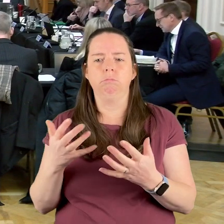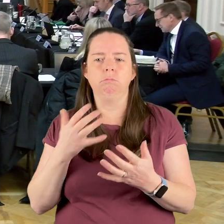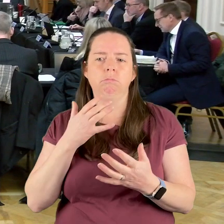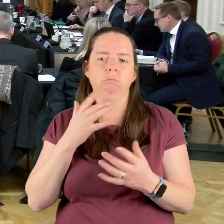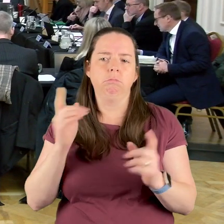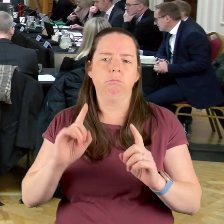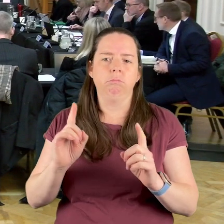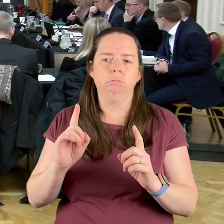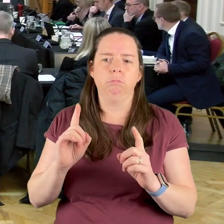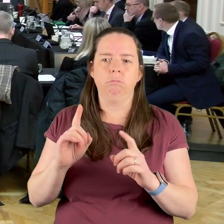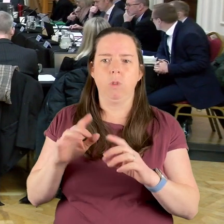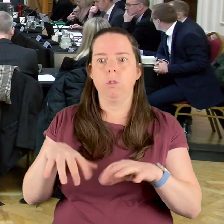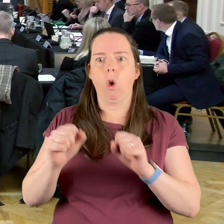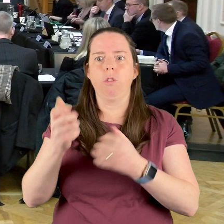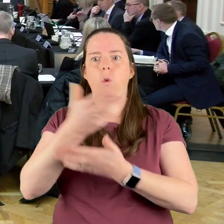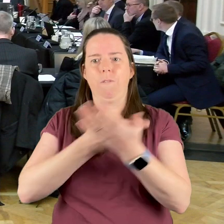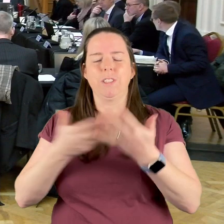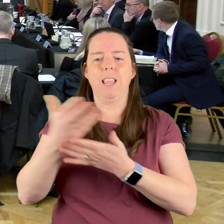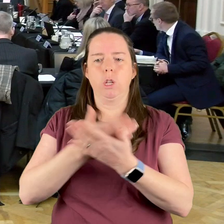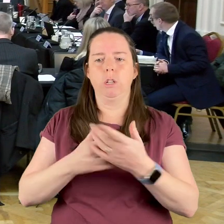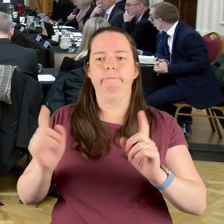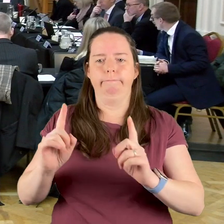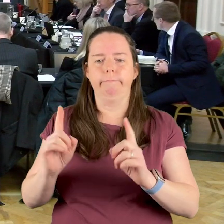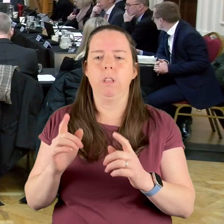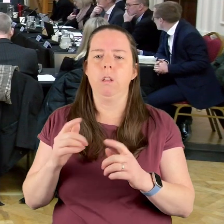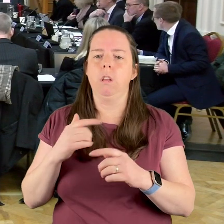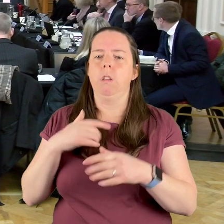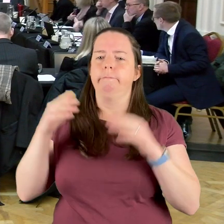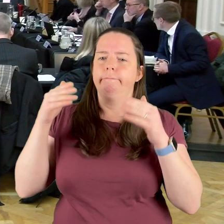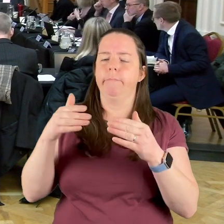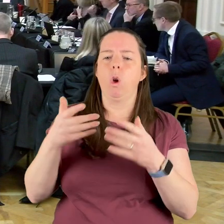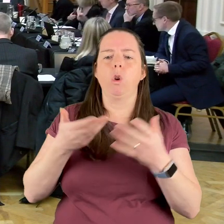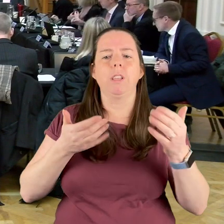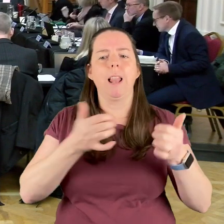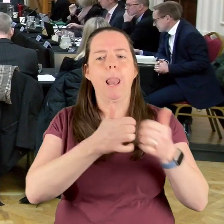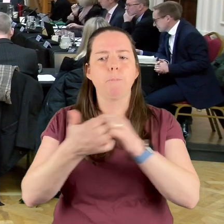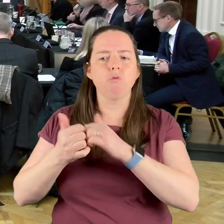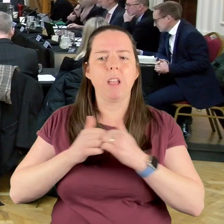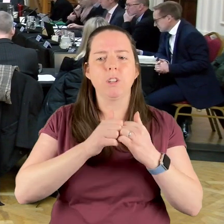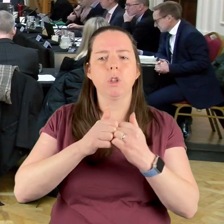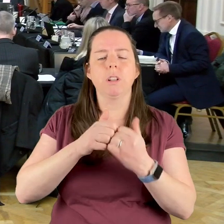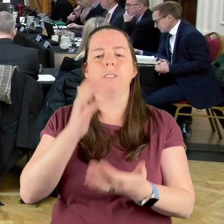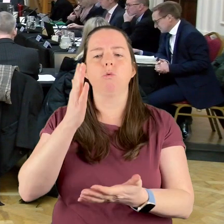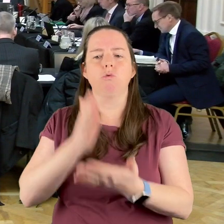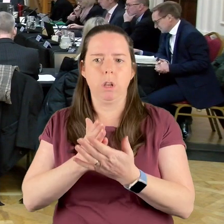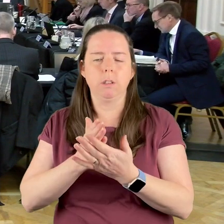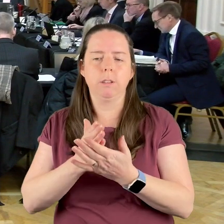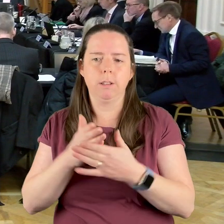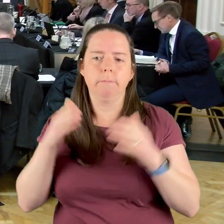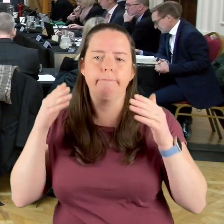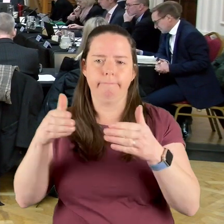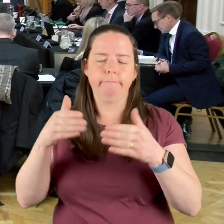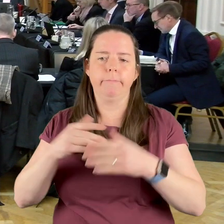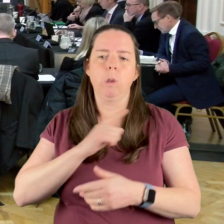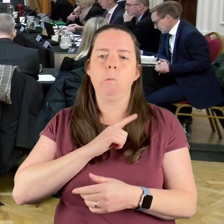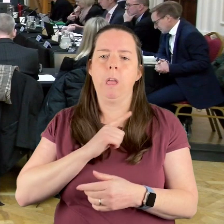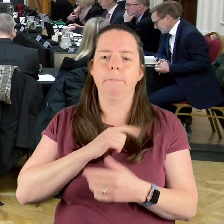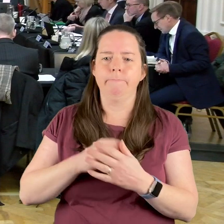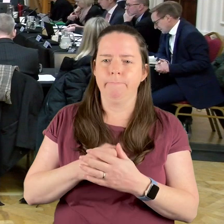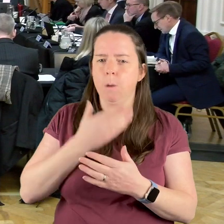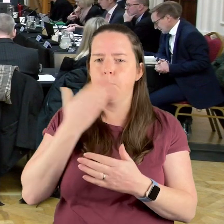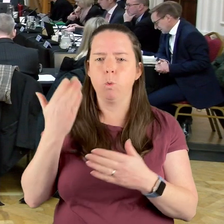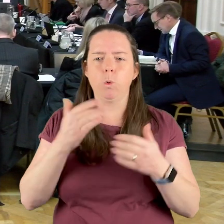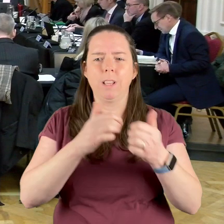I think when we talked about what we'd start this conversation about, it was actually about